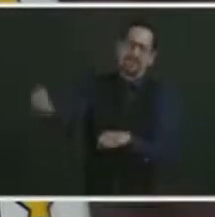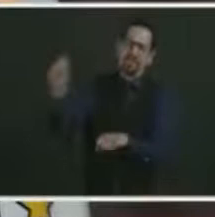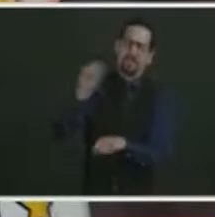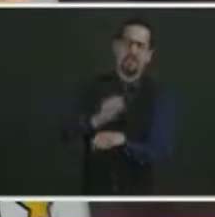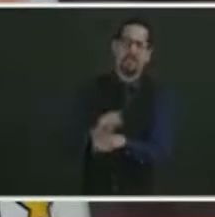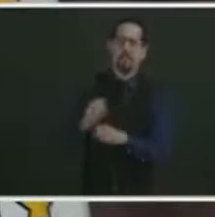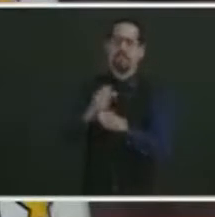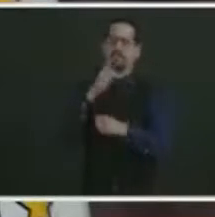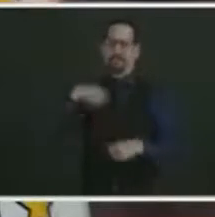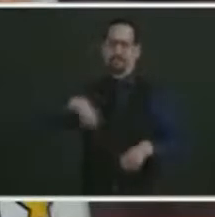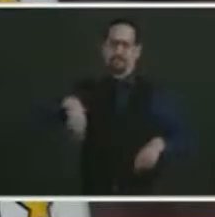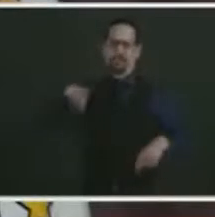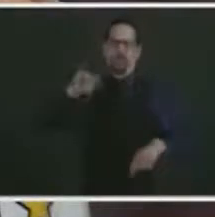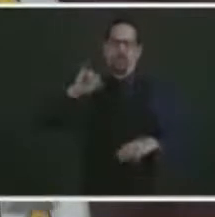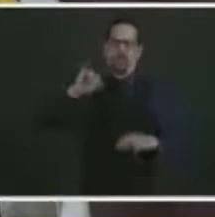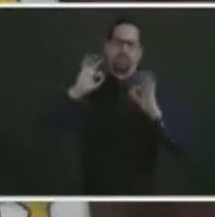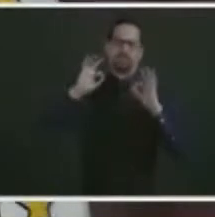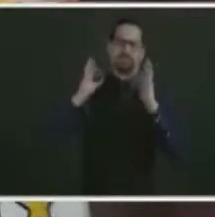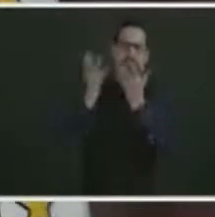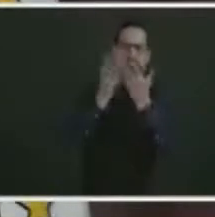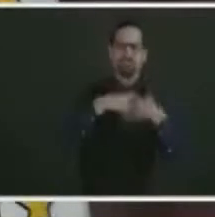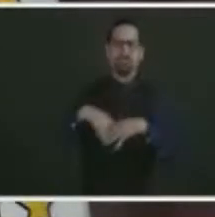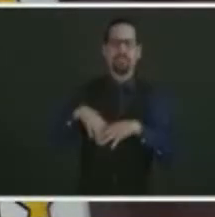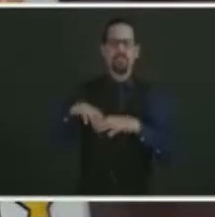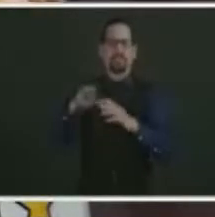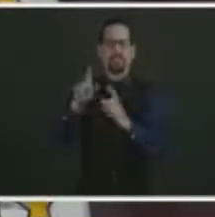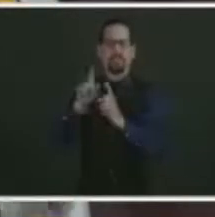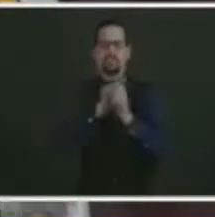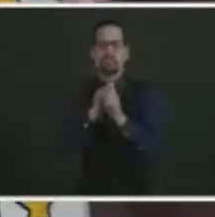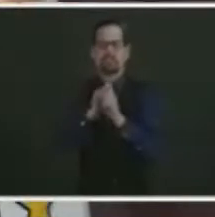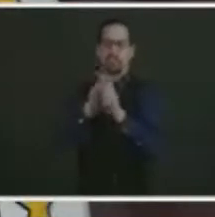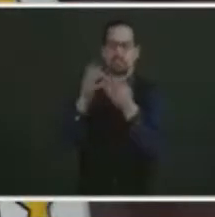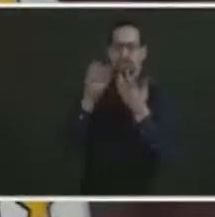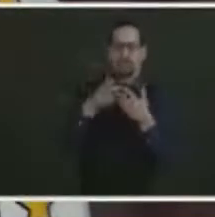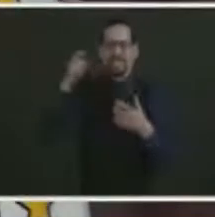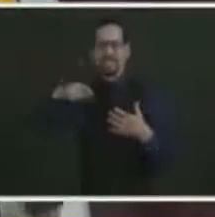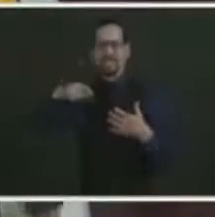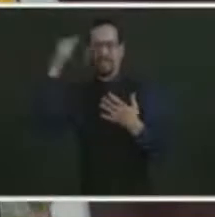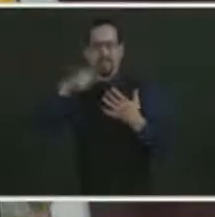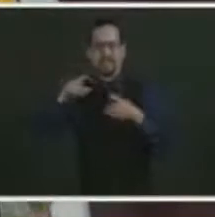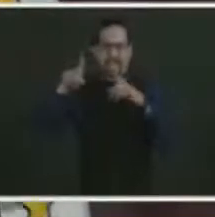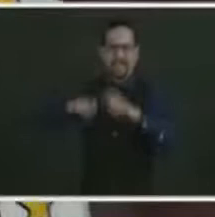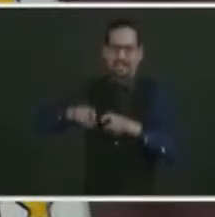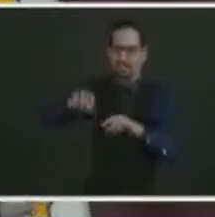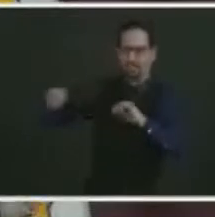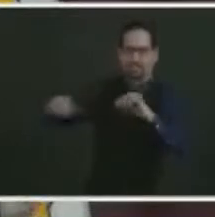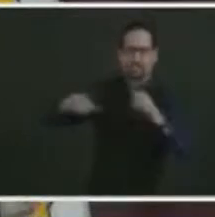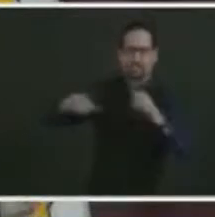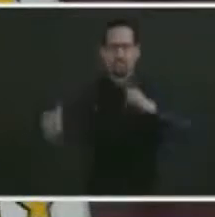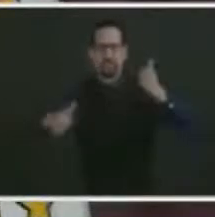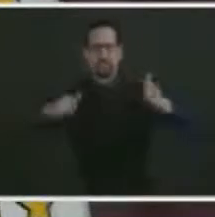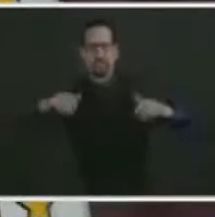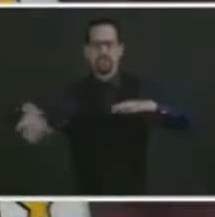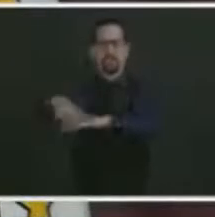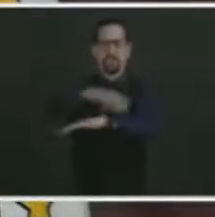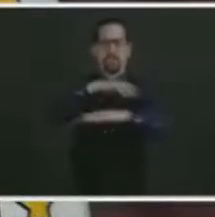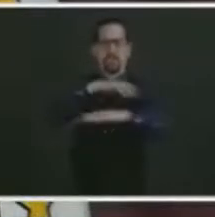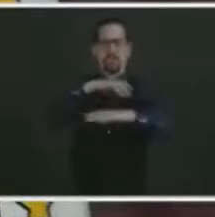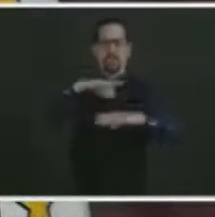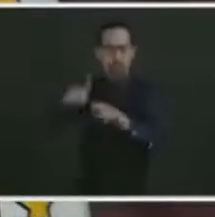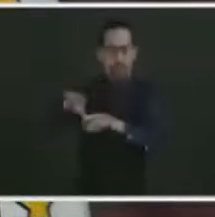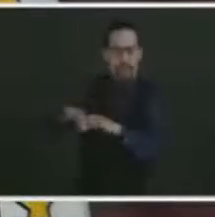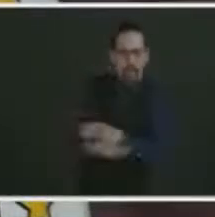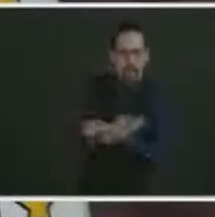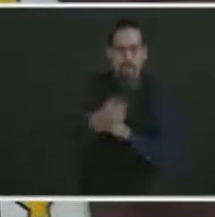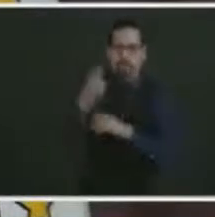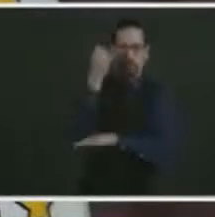it. Contact tracing, testing, sheltering the vulnerable, taking care of us through the night. I want to say thank you, and people of Rhode Island